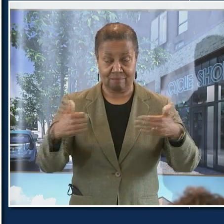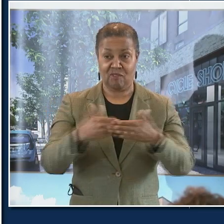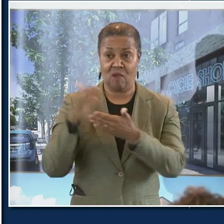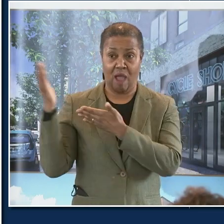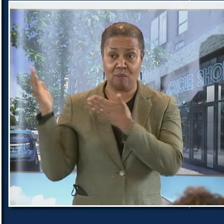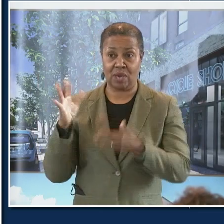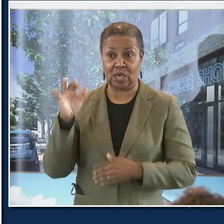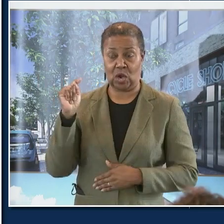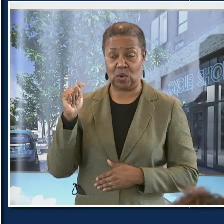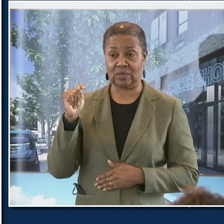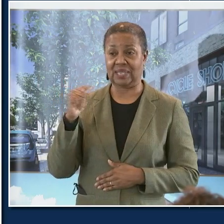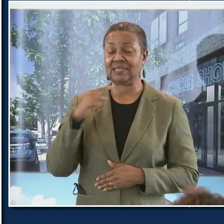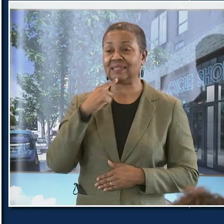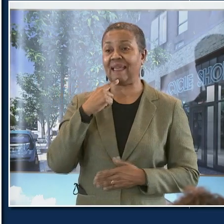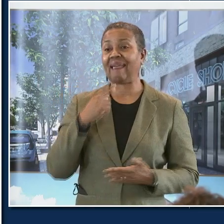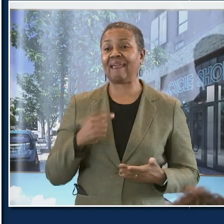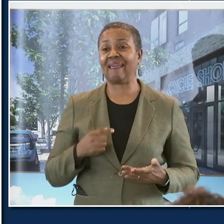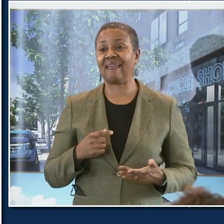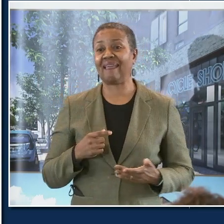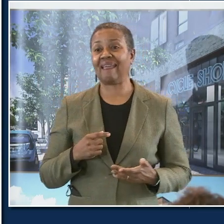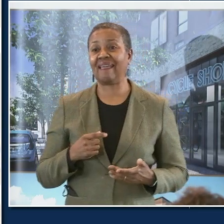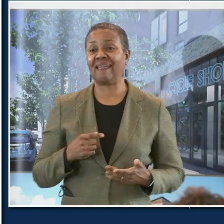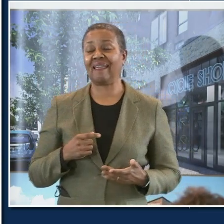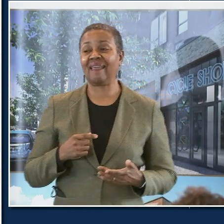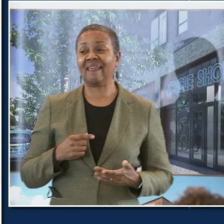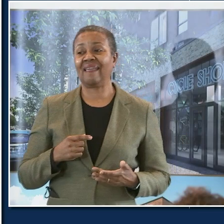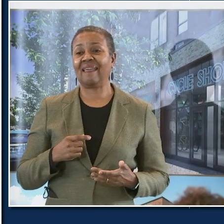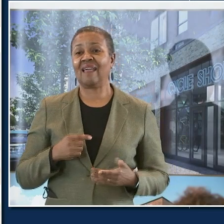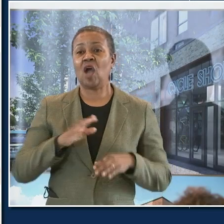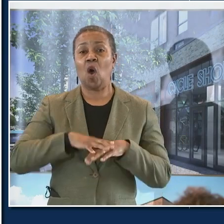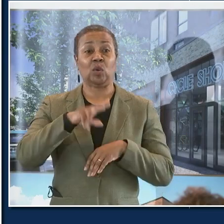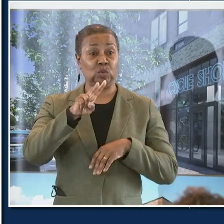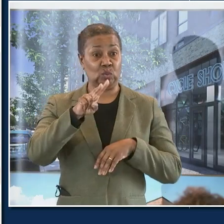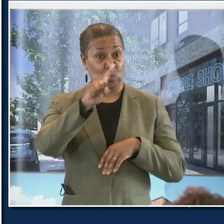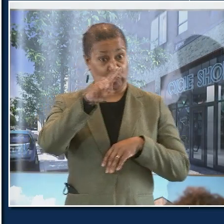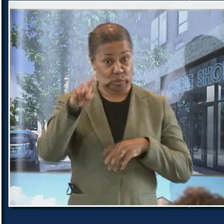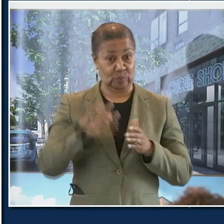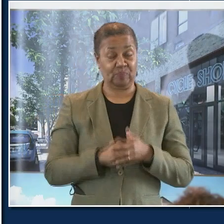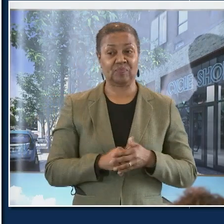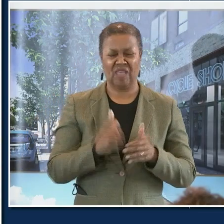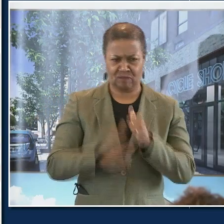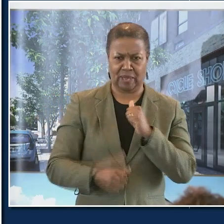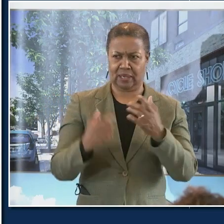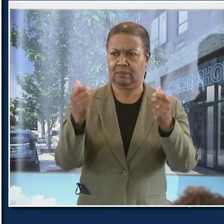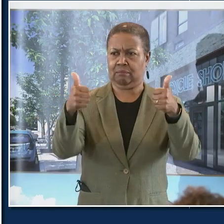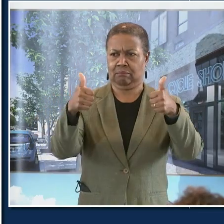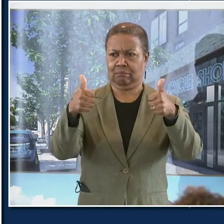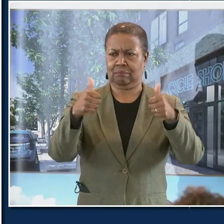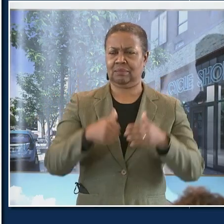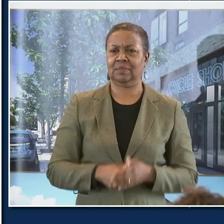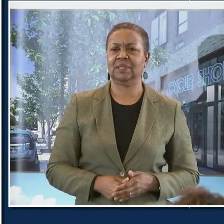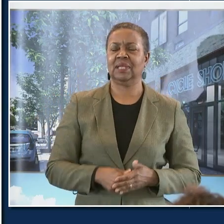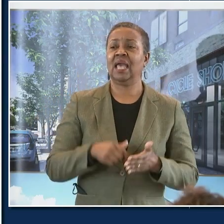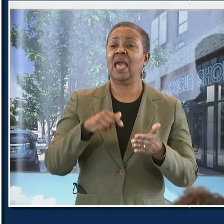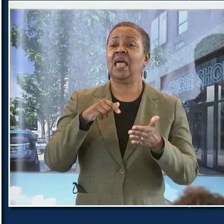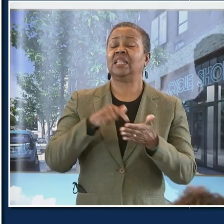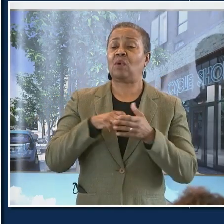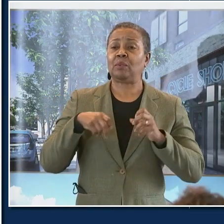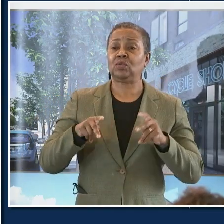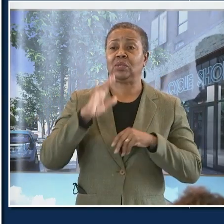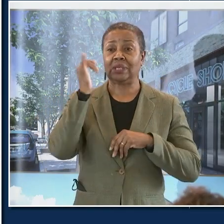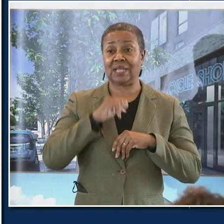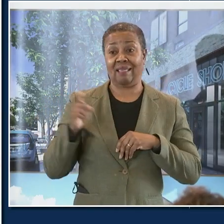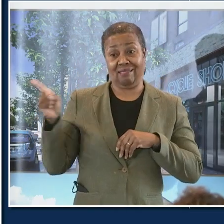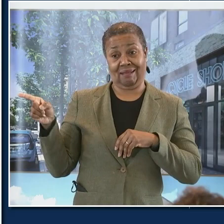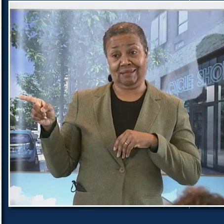Kurt up and say, and on two, everybody, this is what opportunity looks